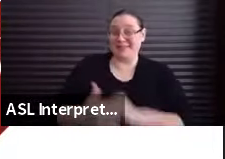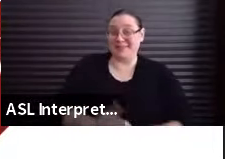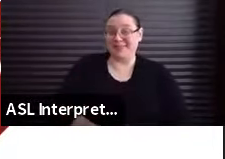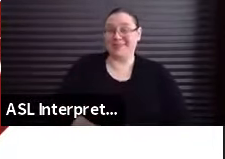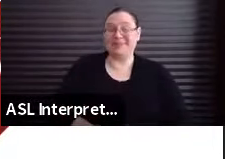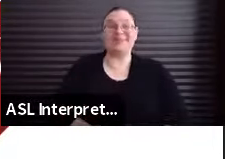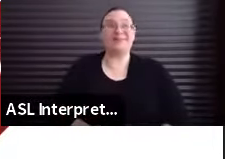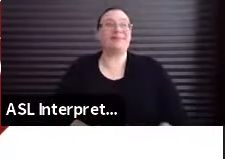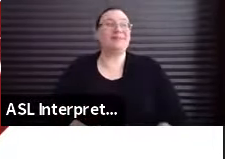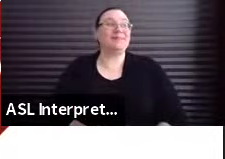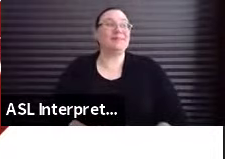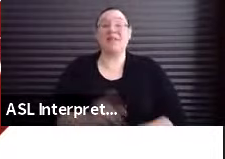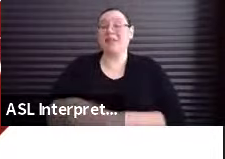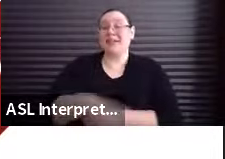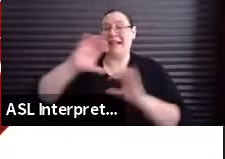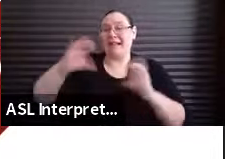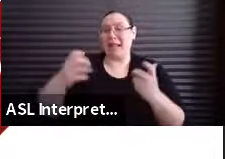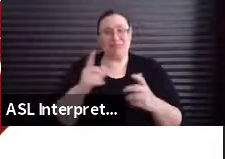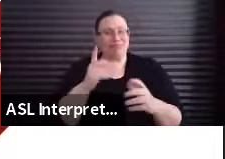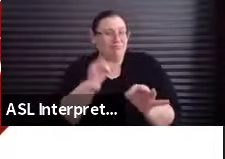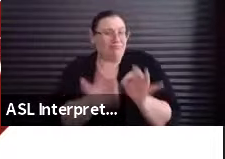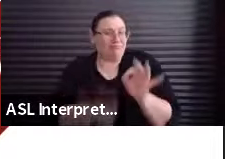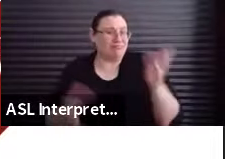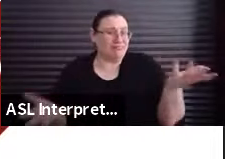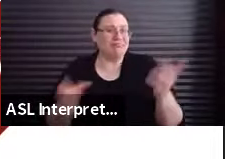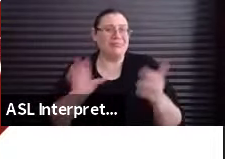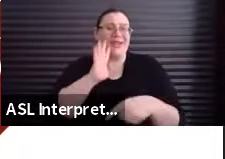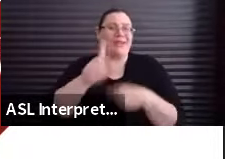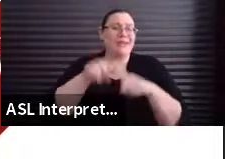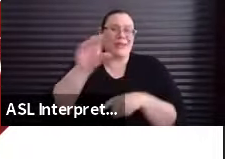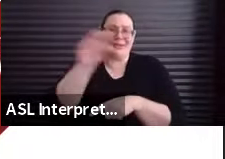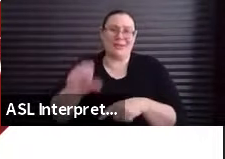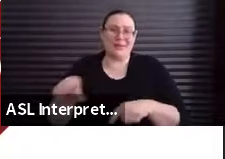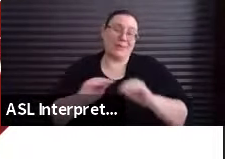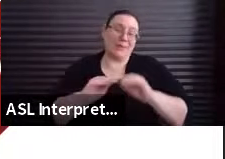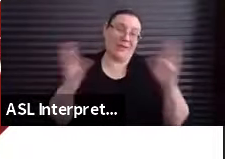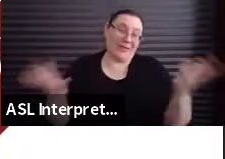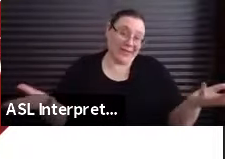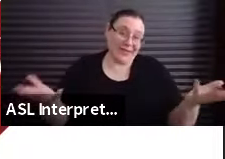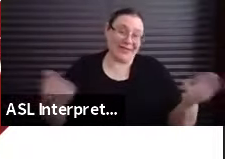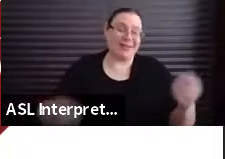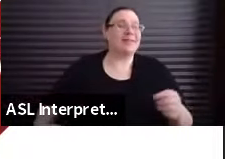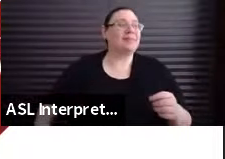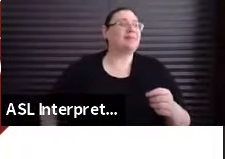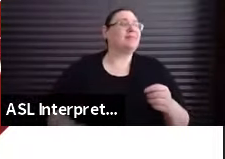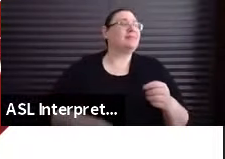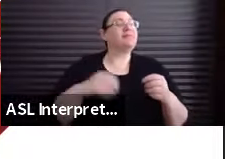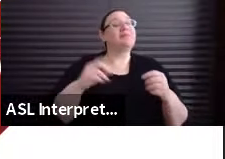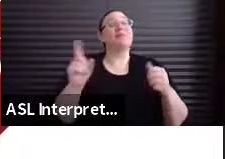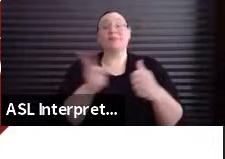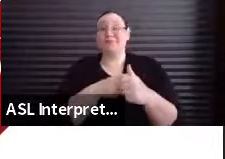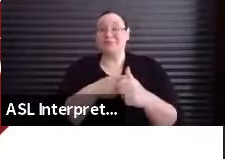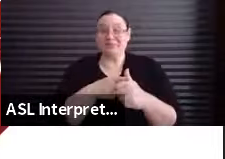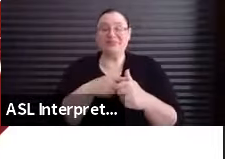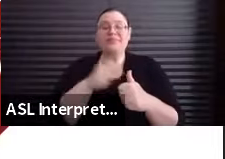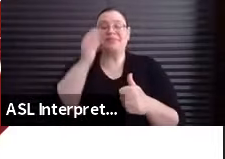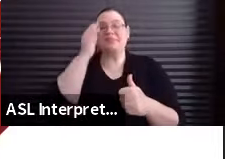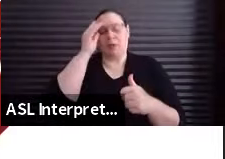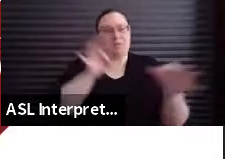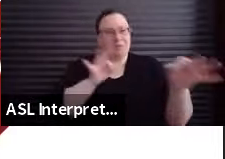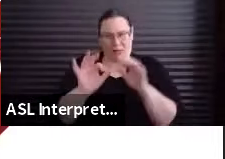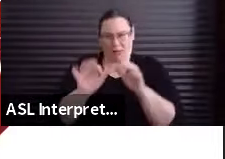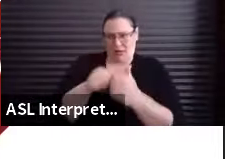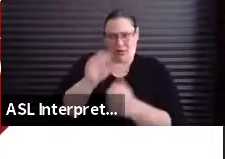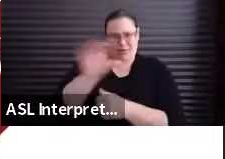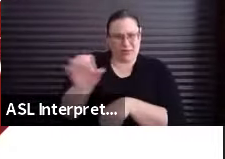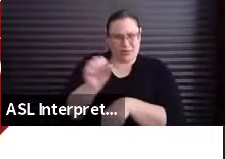So today's class is pretty straightforward. We're going to talk about Zoom, obviously, and I'm going to talk first about how Zoom works, just